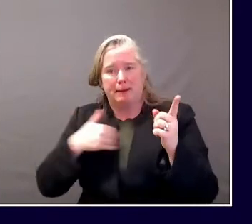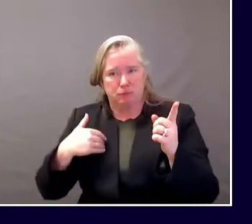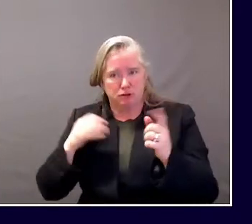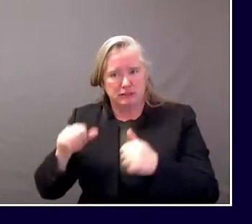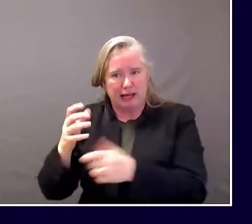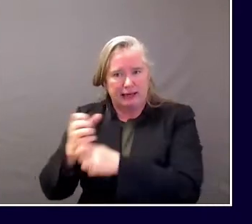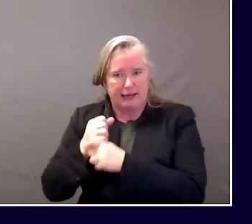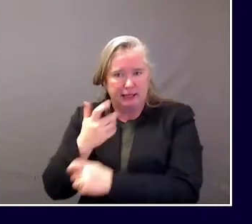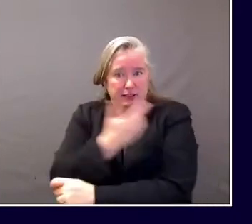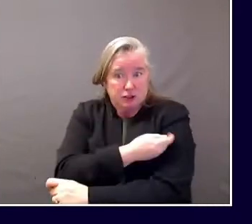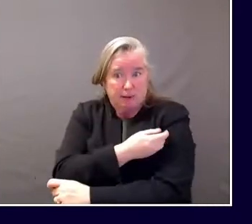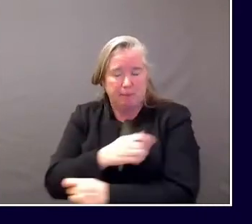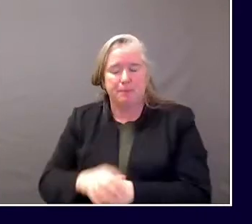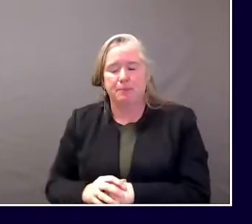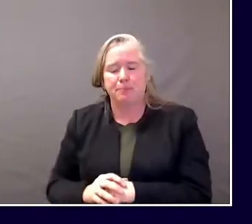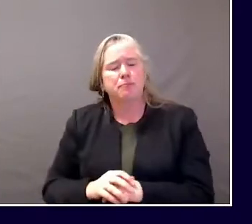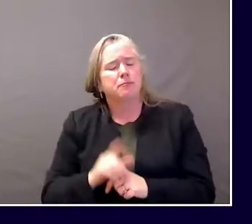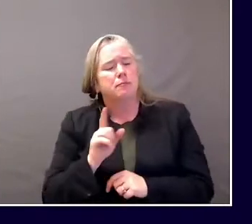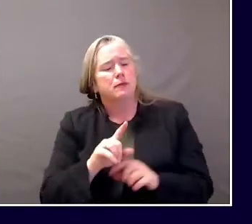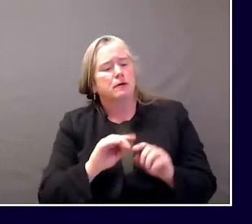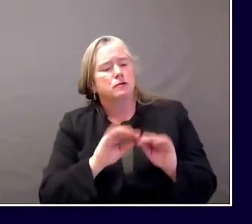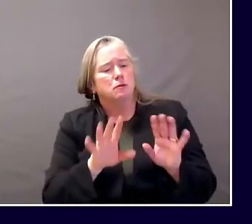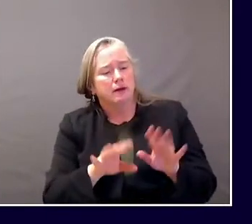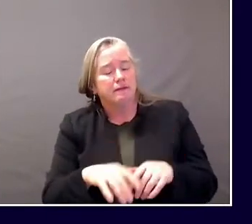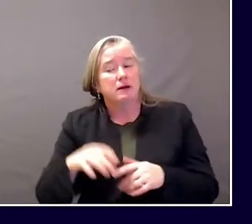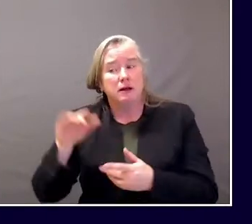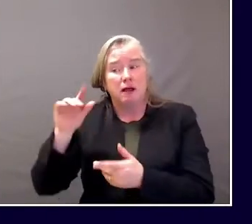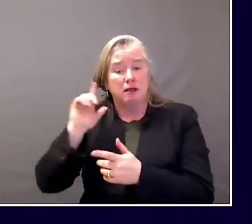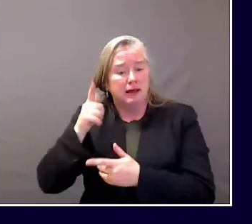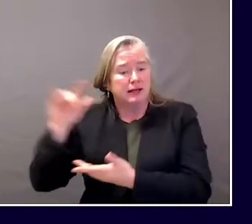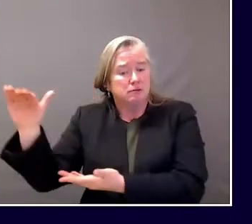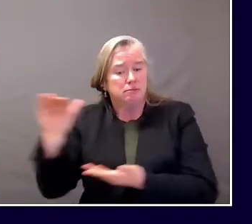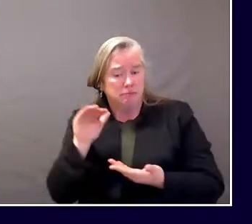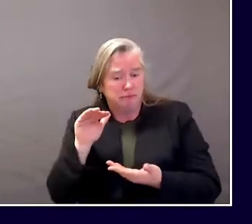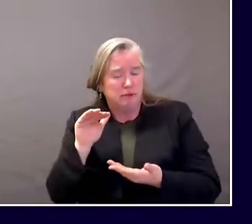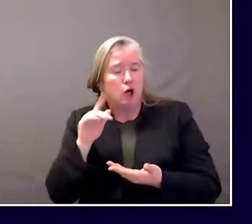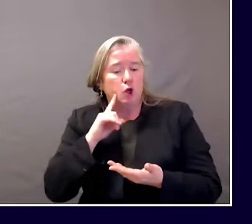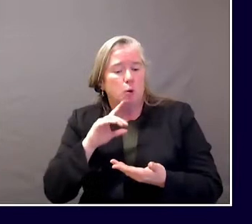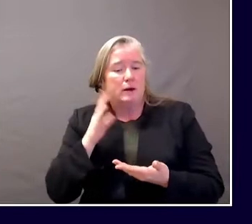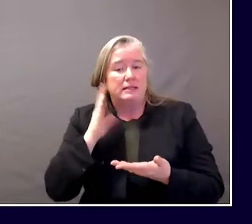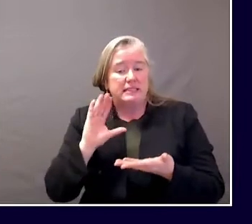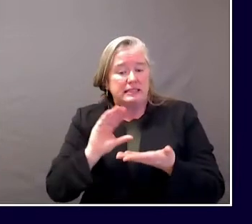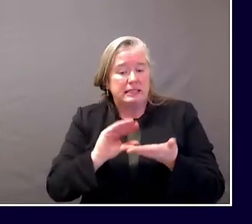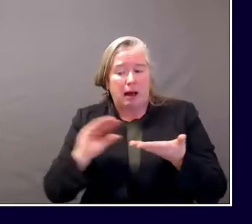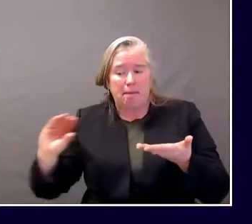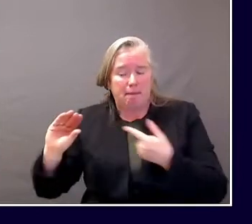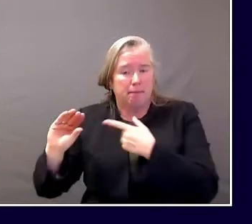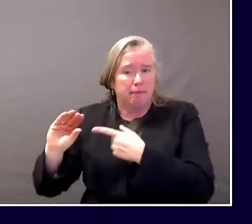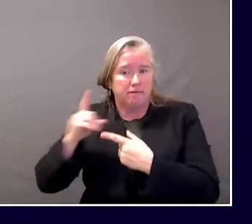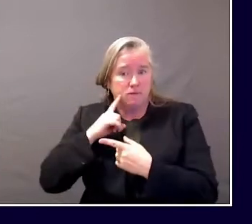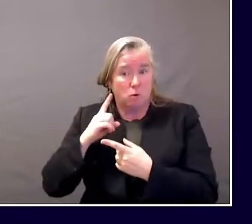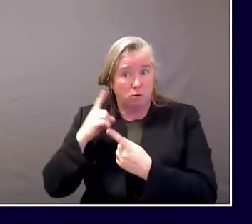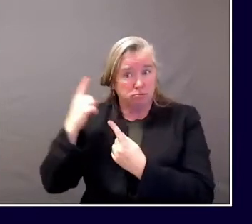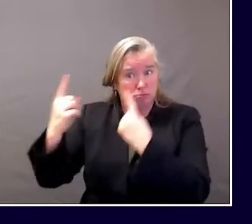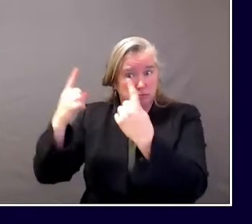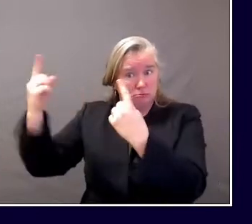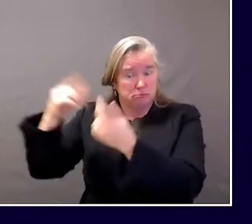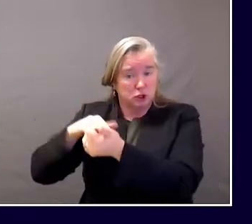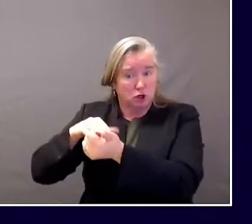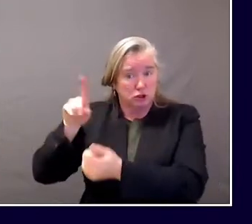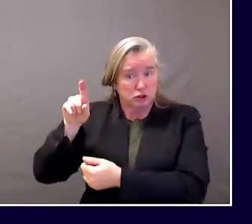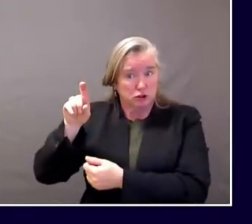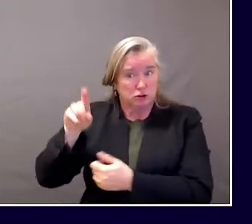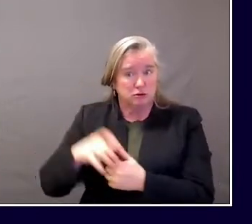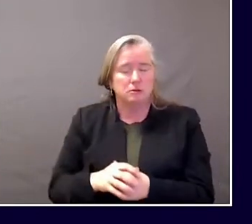doses that come in could be earmarked for those particular clinics, just like they have been for hospitals already? For